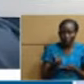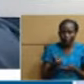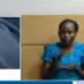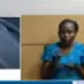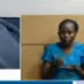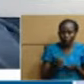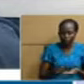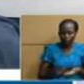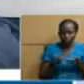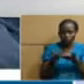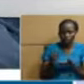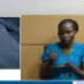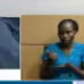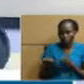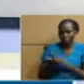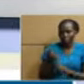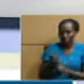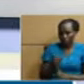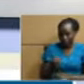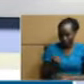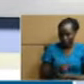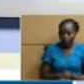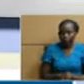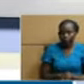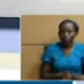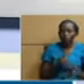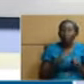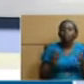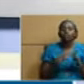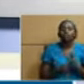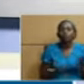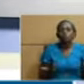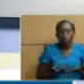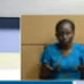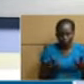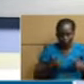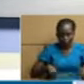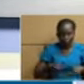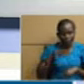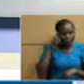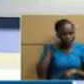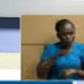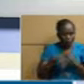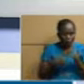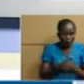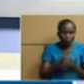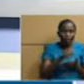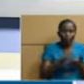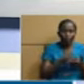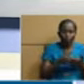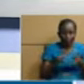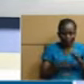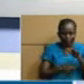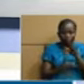the other beneficiaries. But the issue here is that we think, all the framers of the law, we are of the view